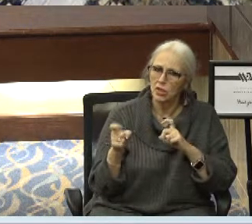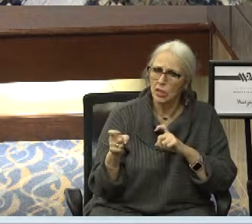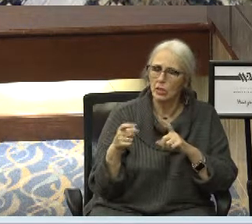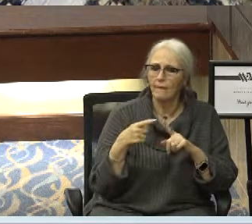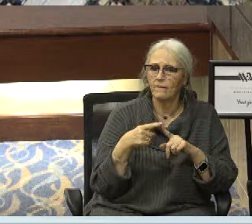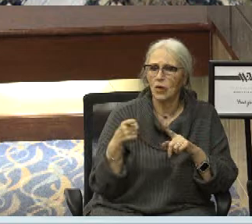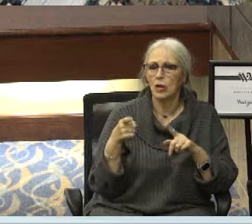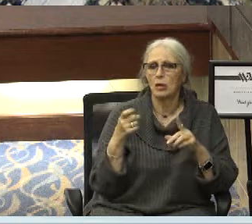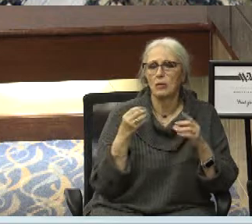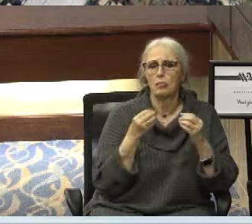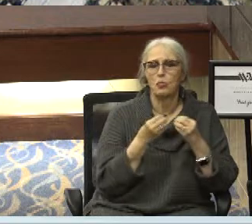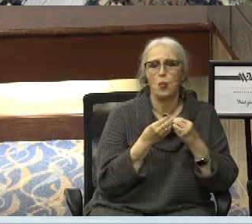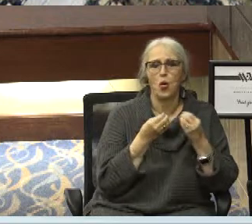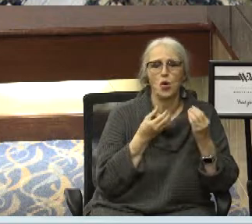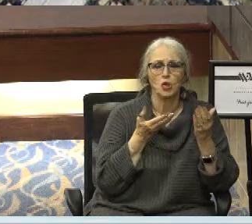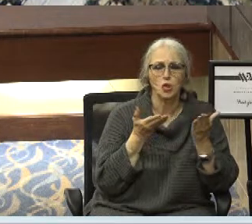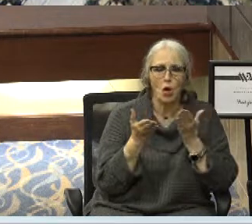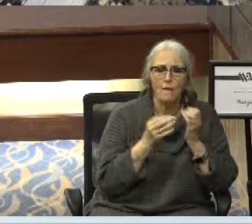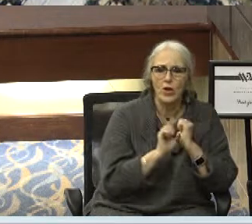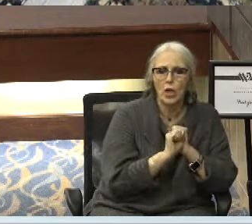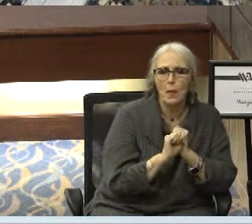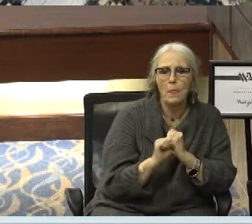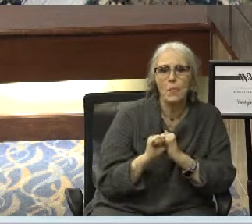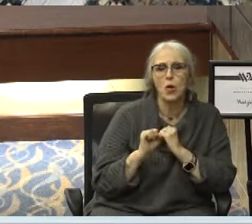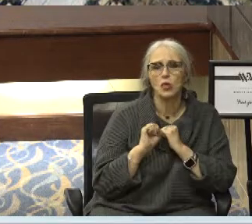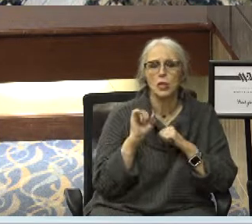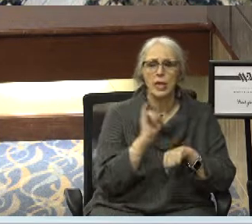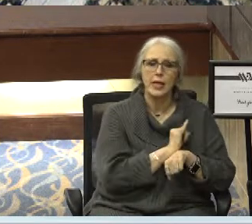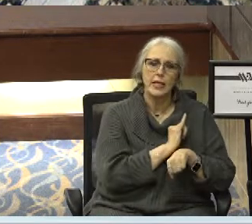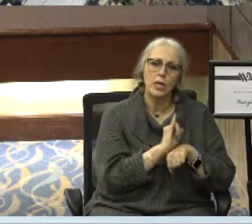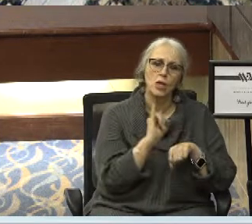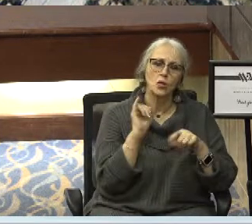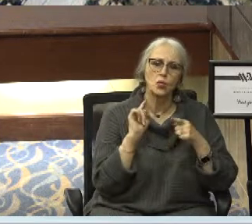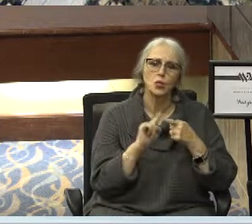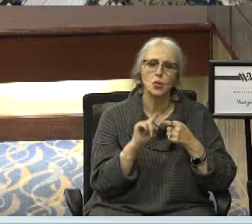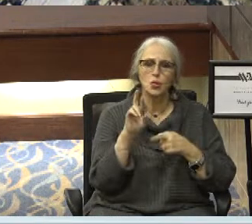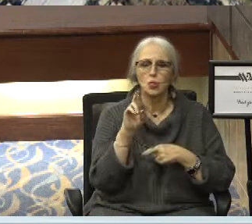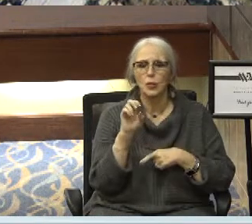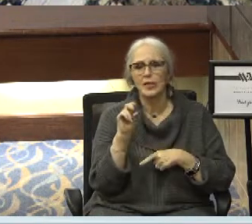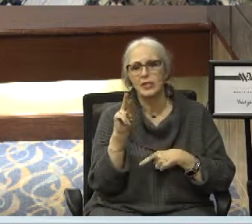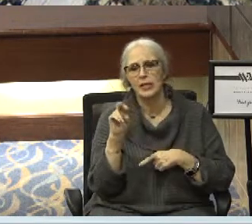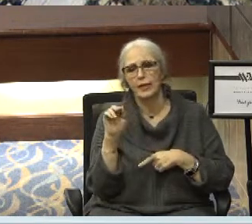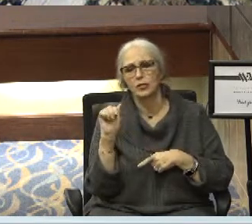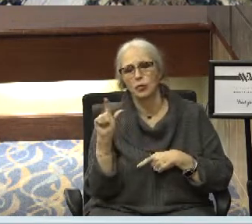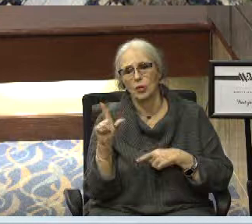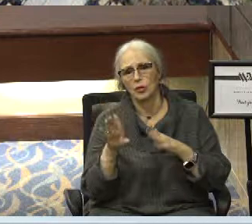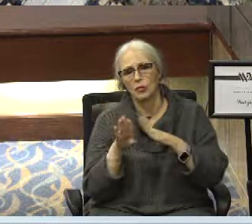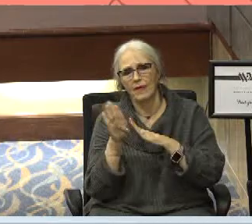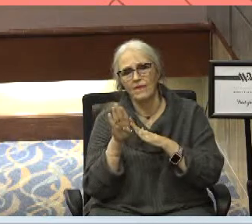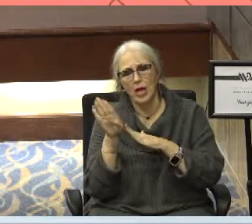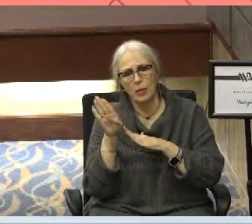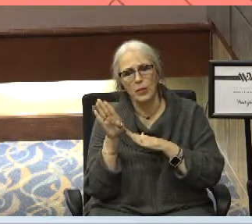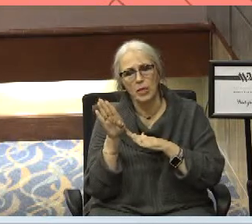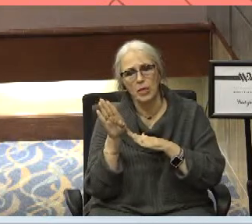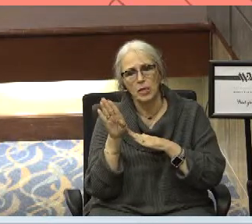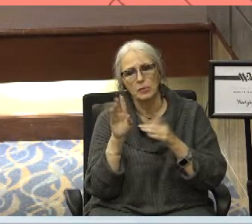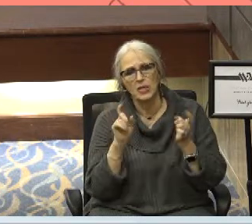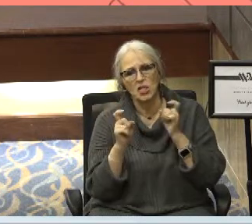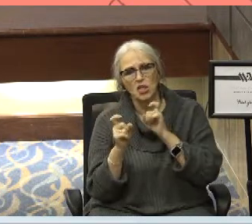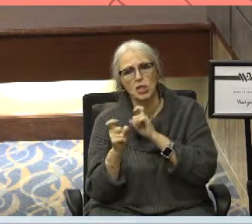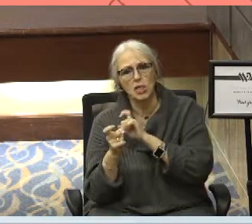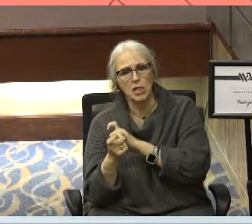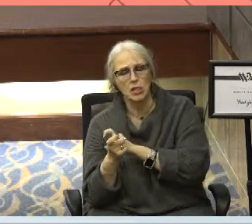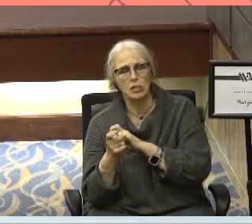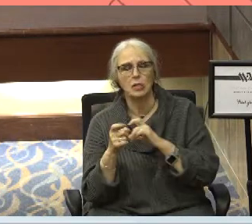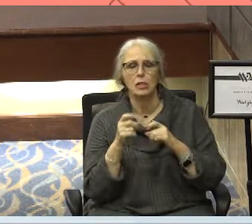away from more service, commercial, and industrial type development to residential development. You